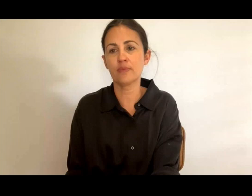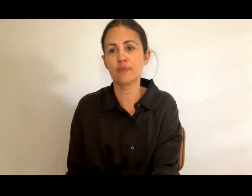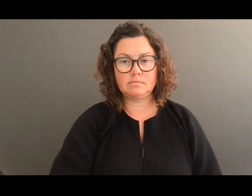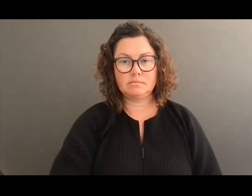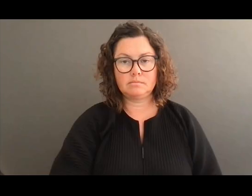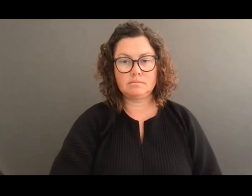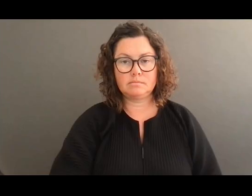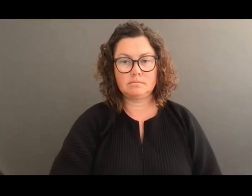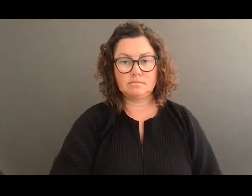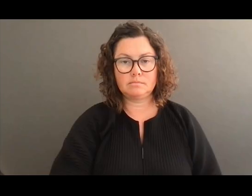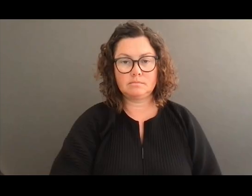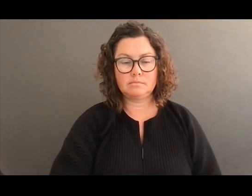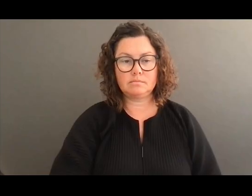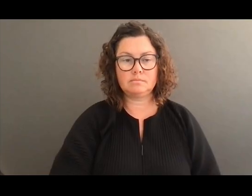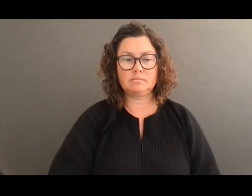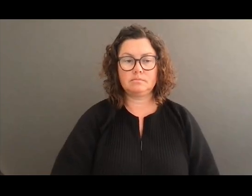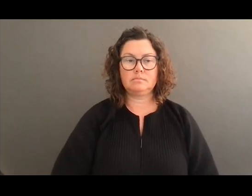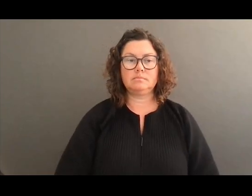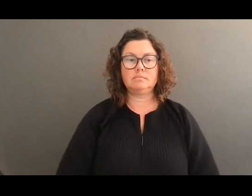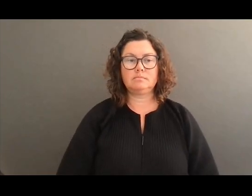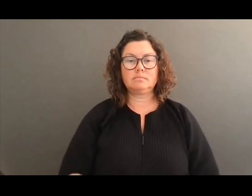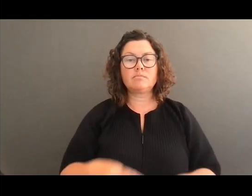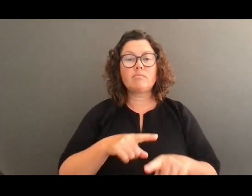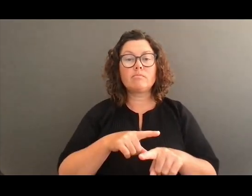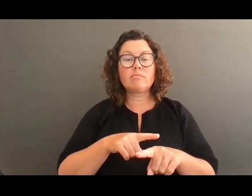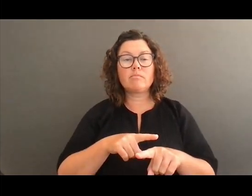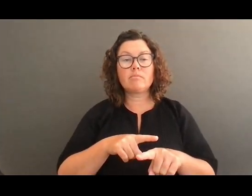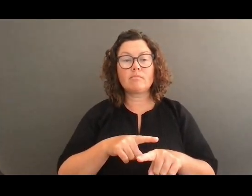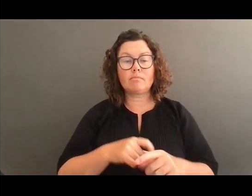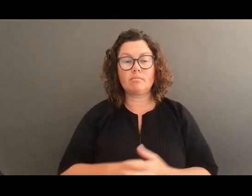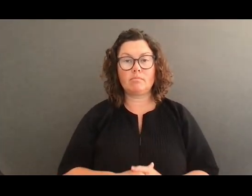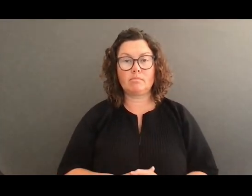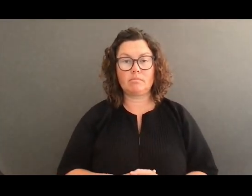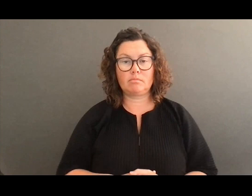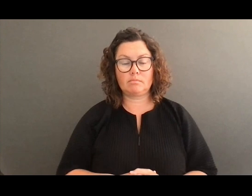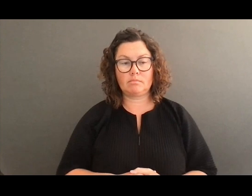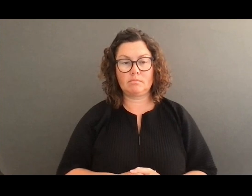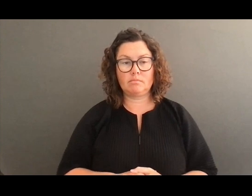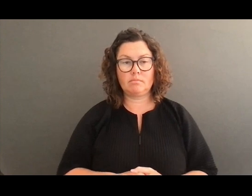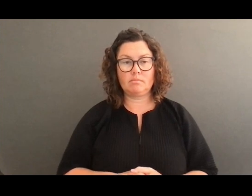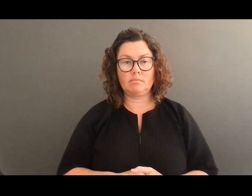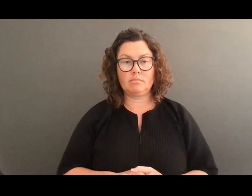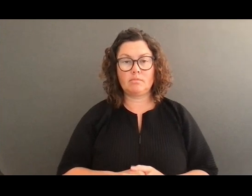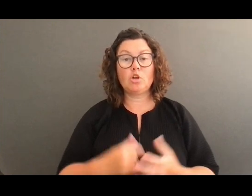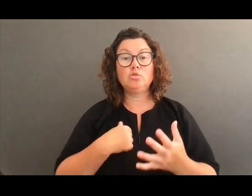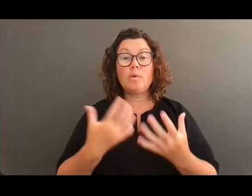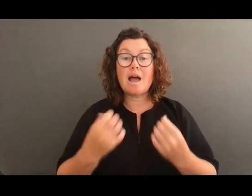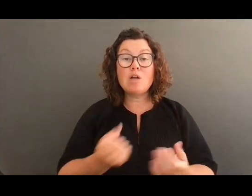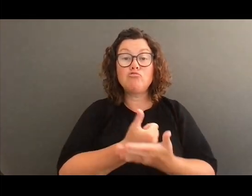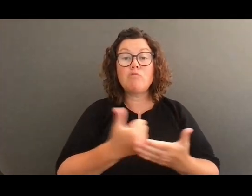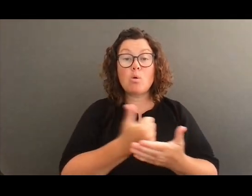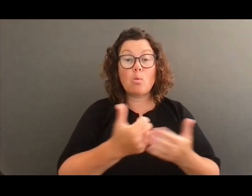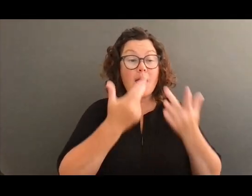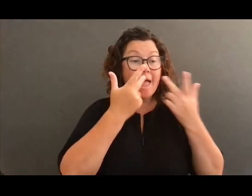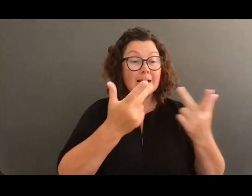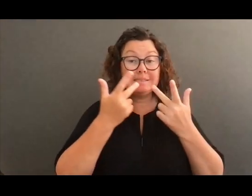across the sector of most spaces being active, with regular exhibitions happening despite a zero budget in a number of cases. Most